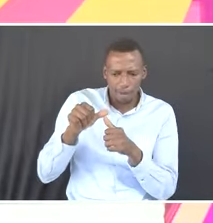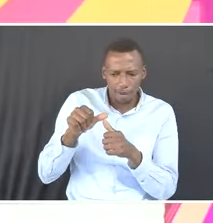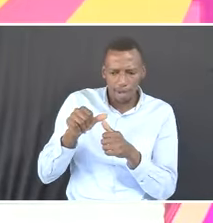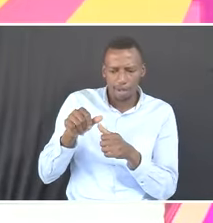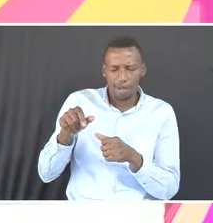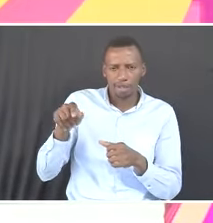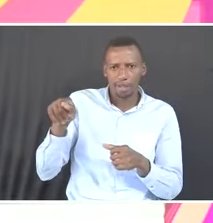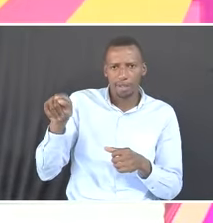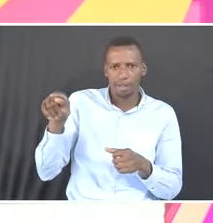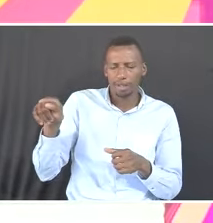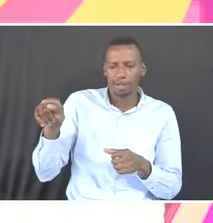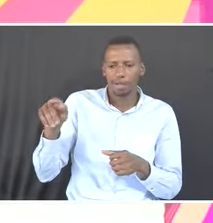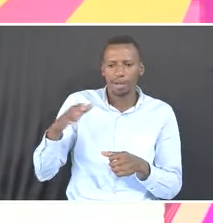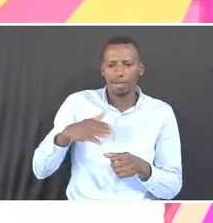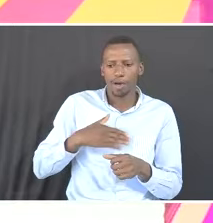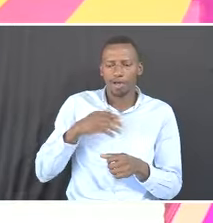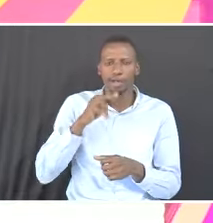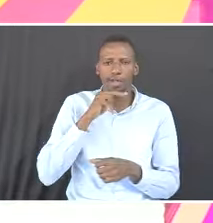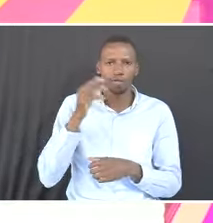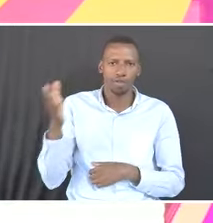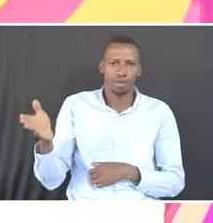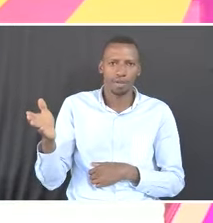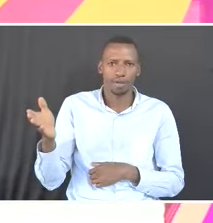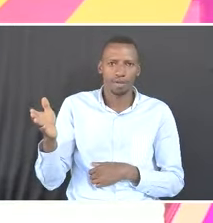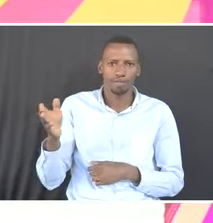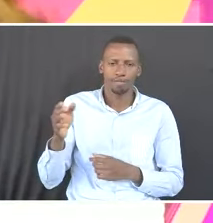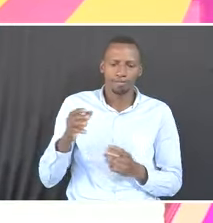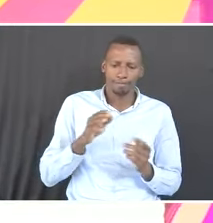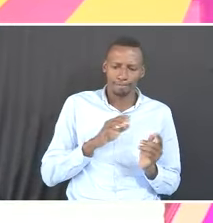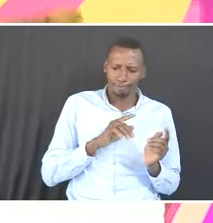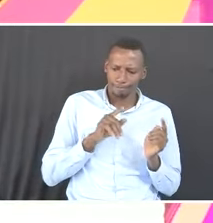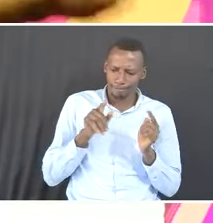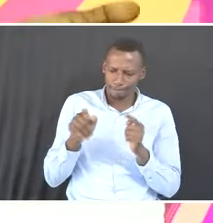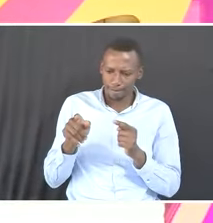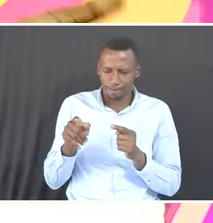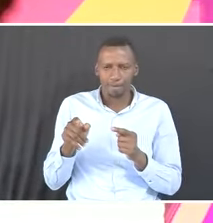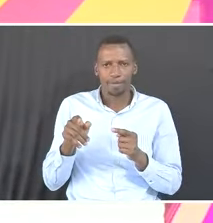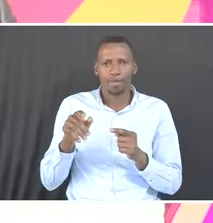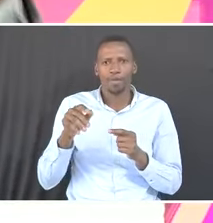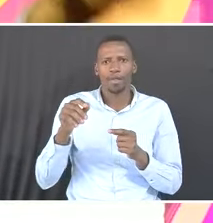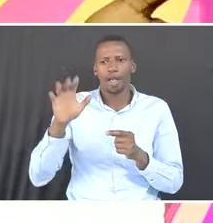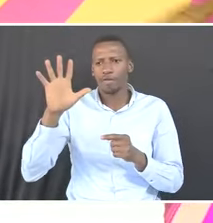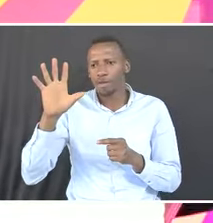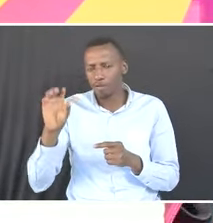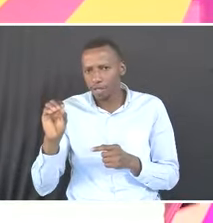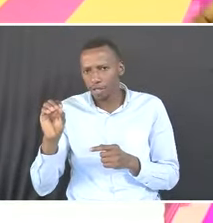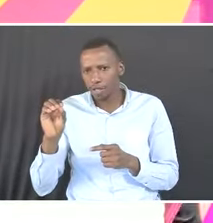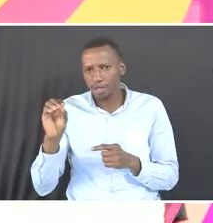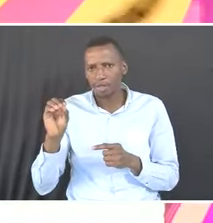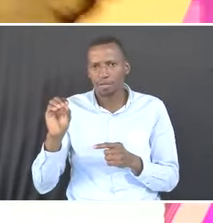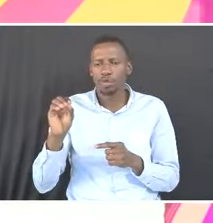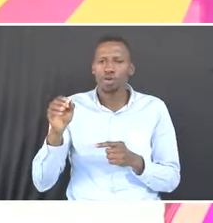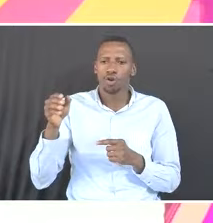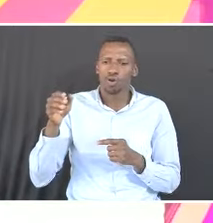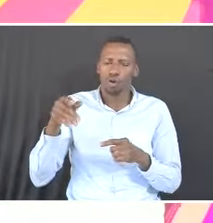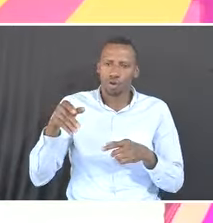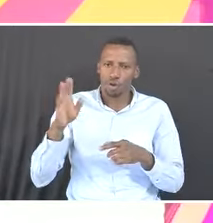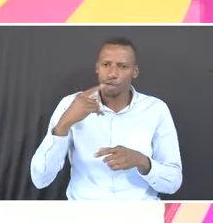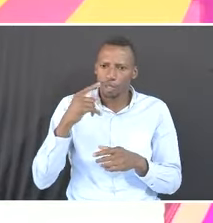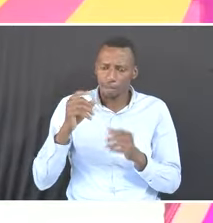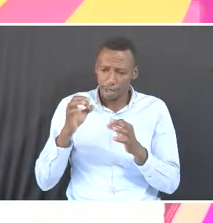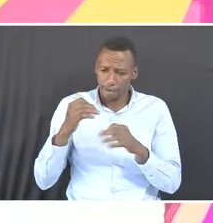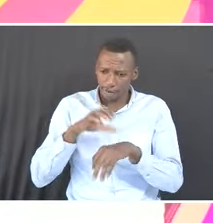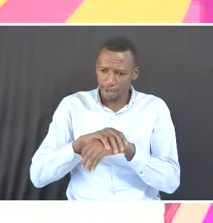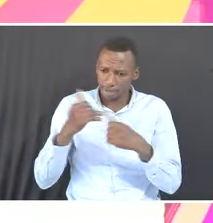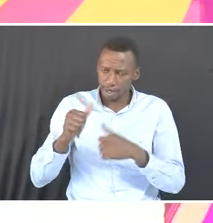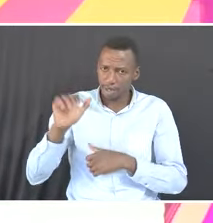What if you get 45? He went down all the way, 5 people. God said, if I get any 5 people, I will not destroy the